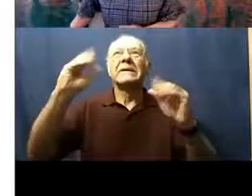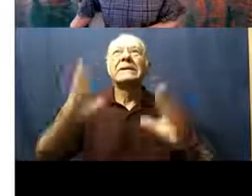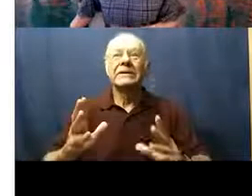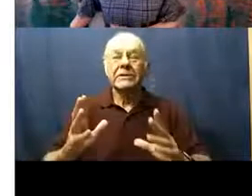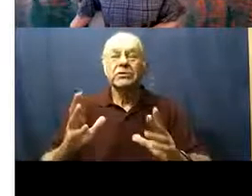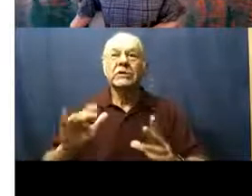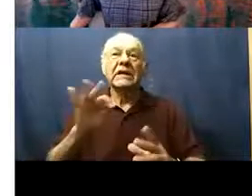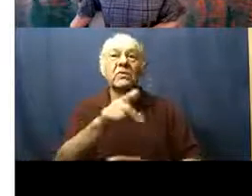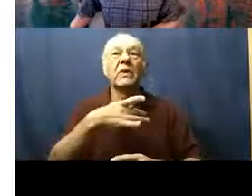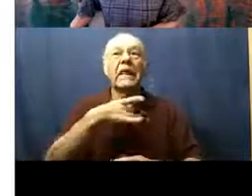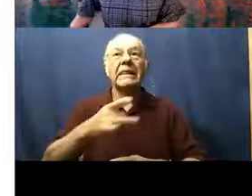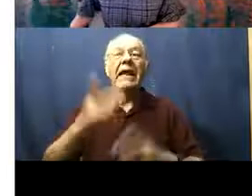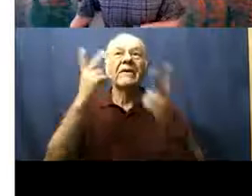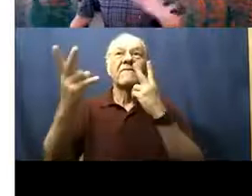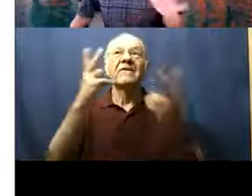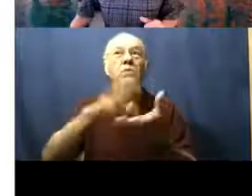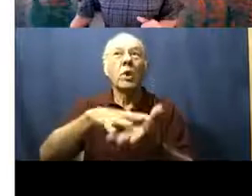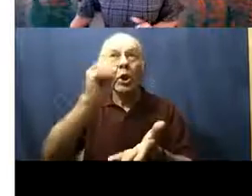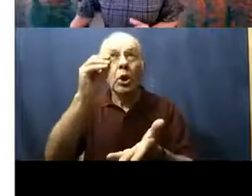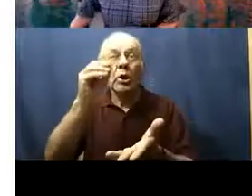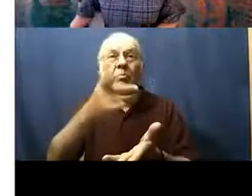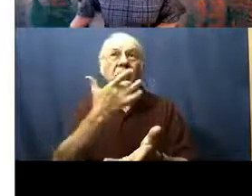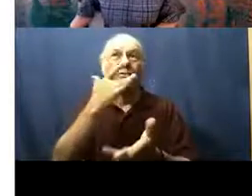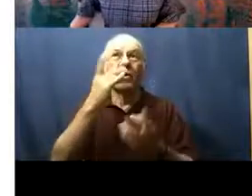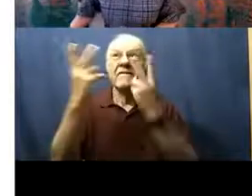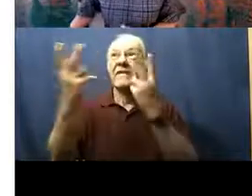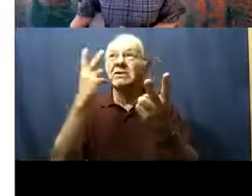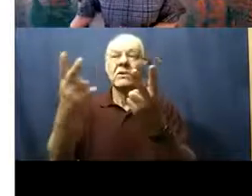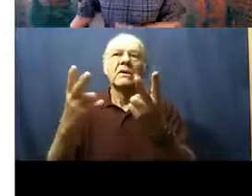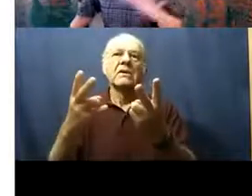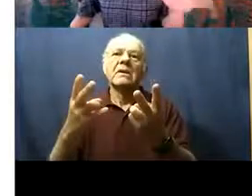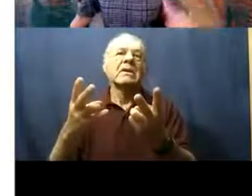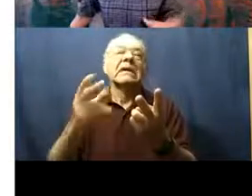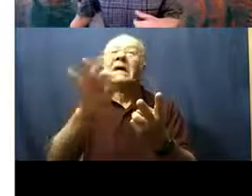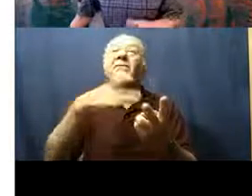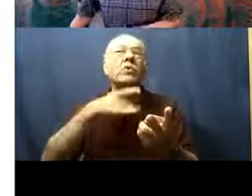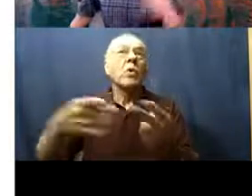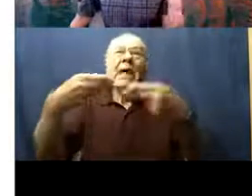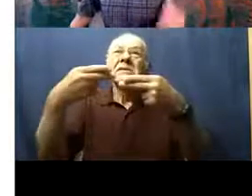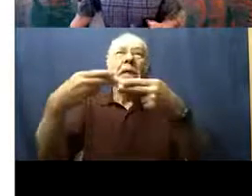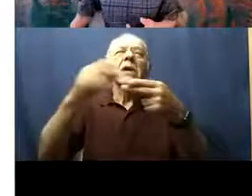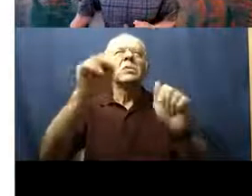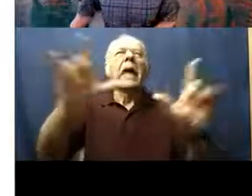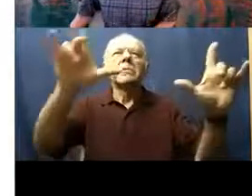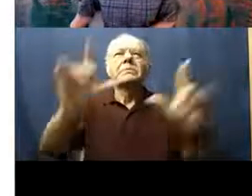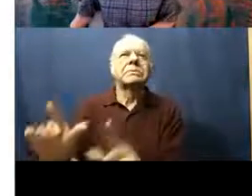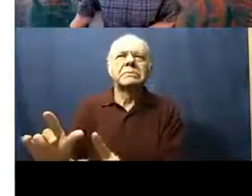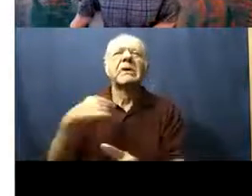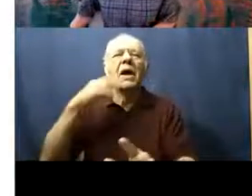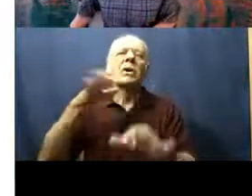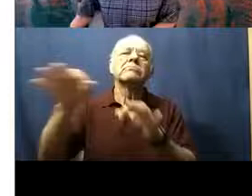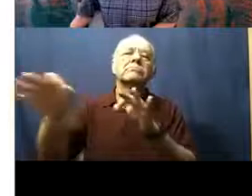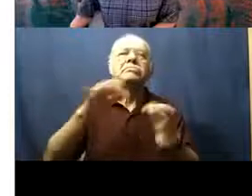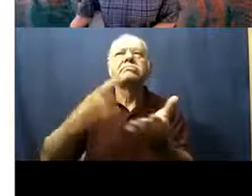learner too, these slides are for you. If you can't stand slides, feel free to minimize them. I'm just going to sort of talk through, and the slides